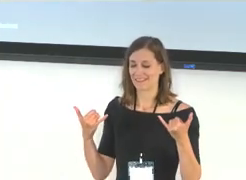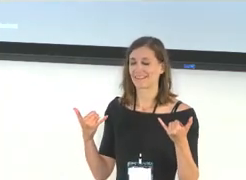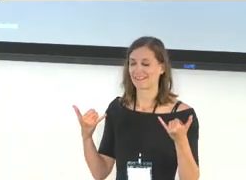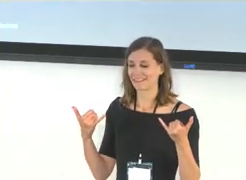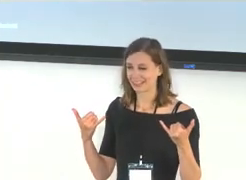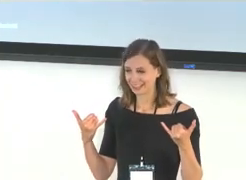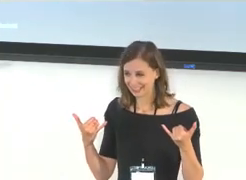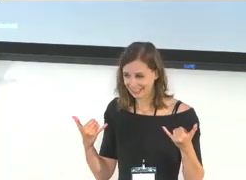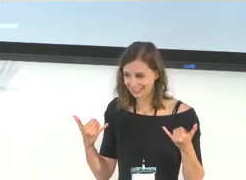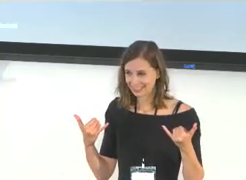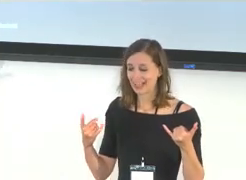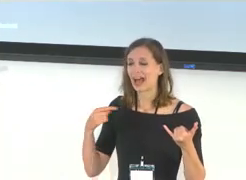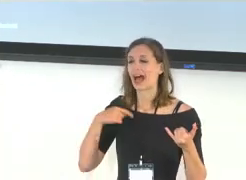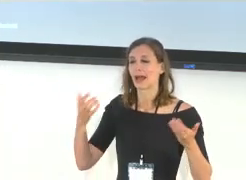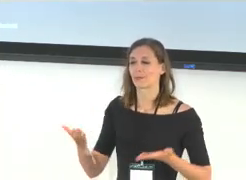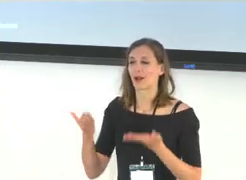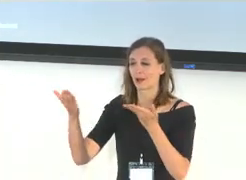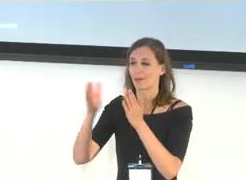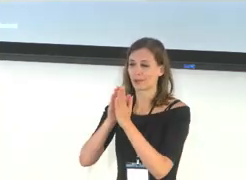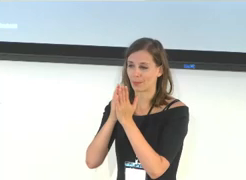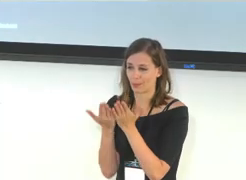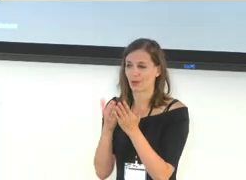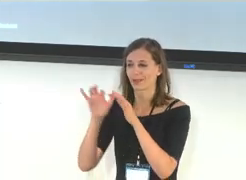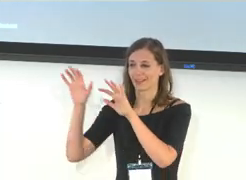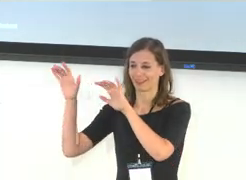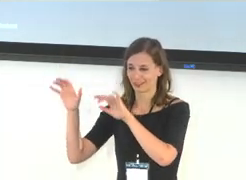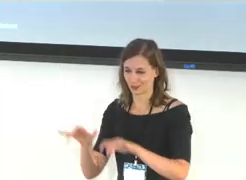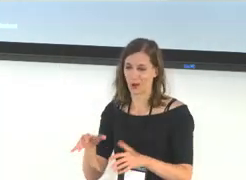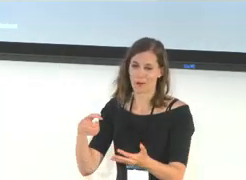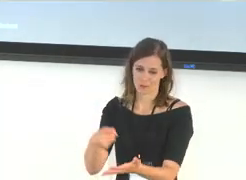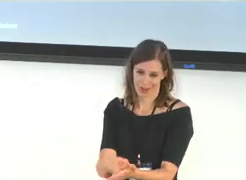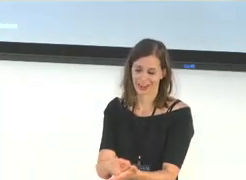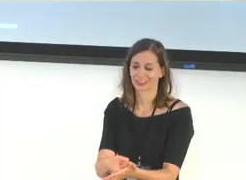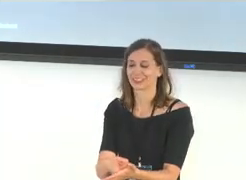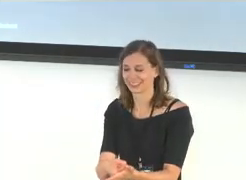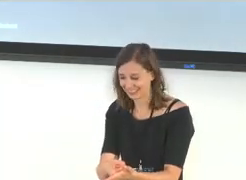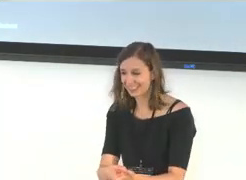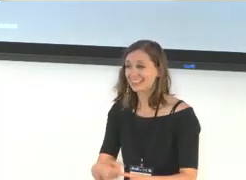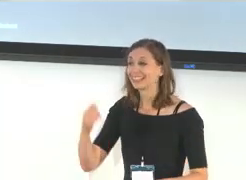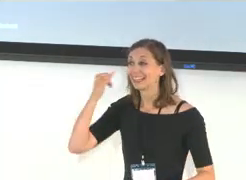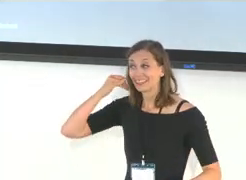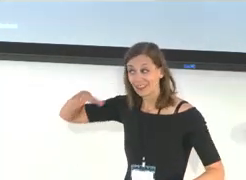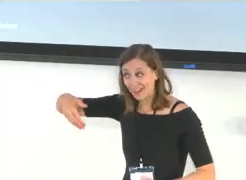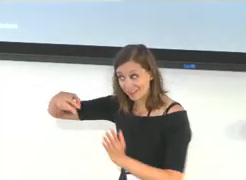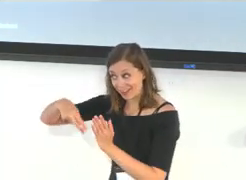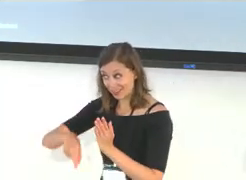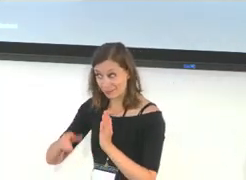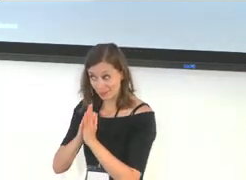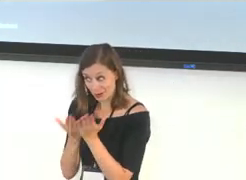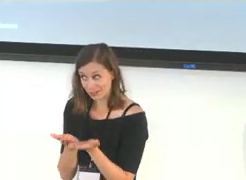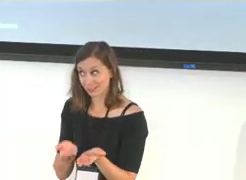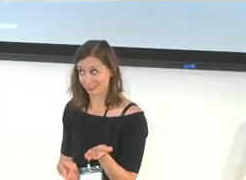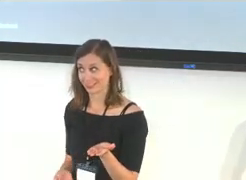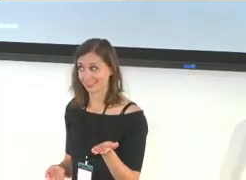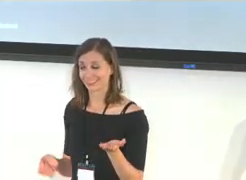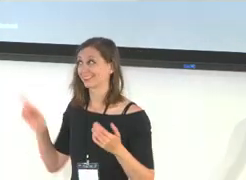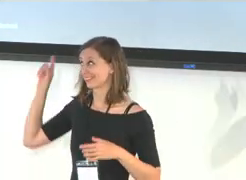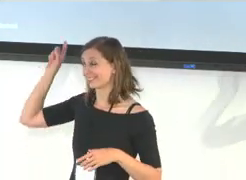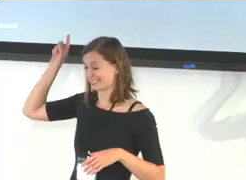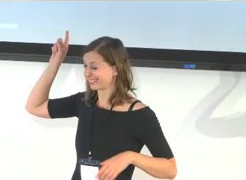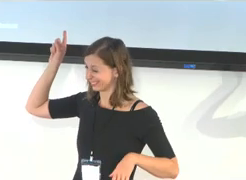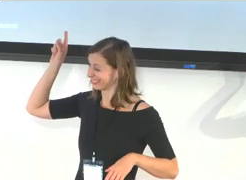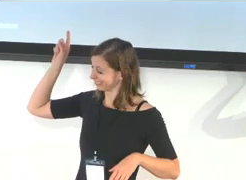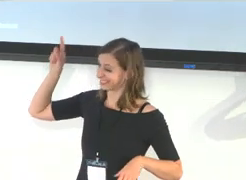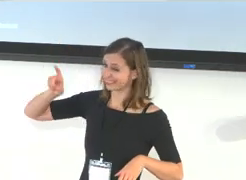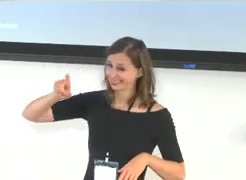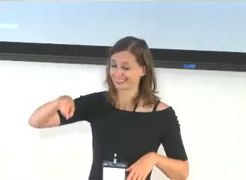up Snow Crash as an example. We heard from yesterday one of the speakers. If you haven't ever read Neil Stevenson's book, Snow Crash, it is essentially